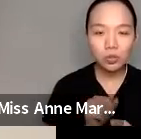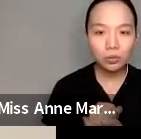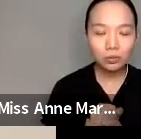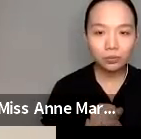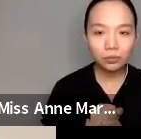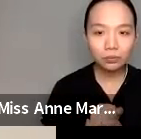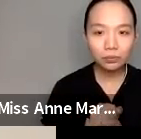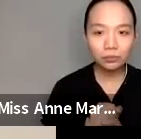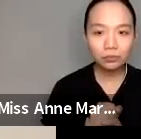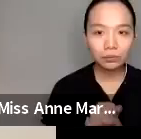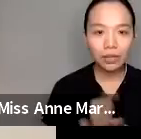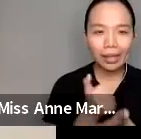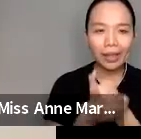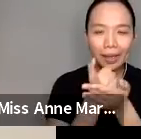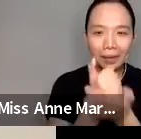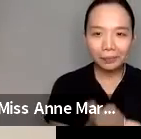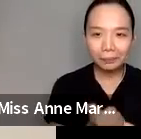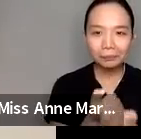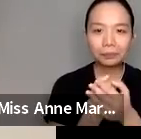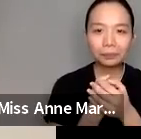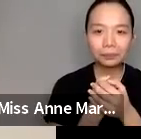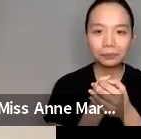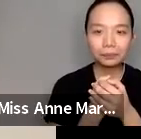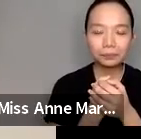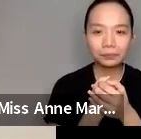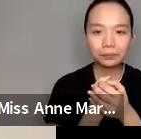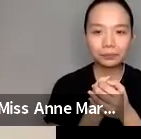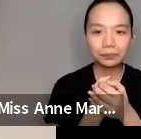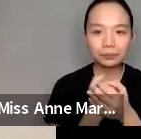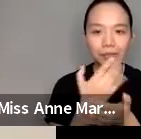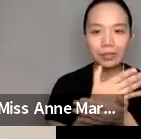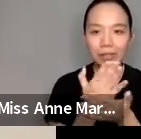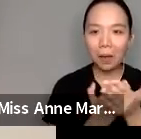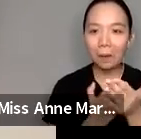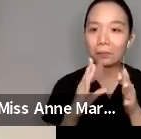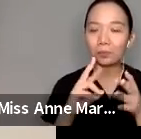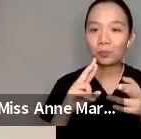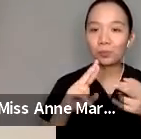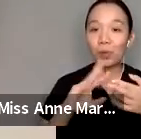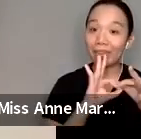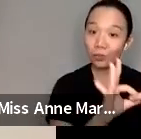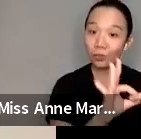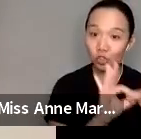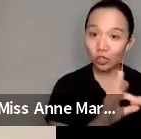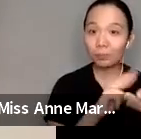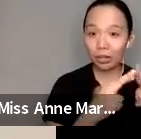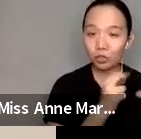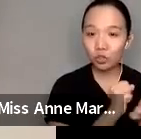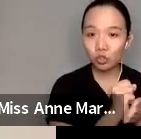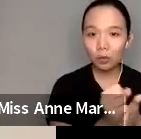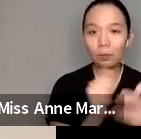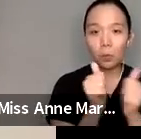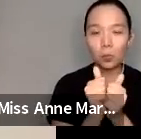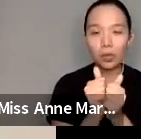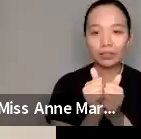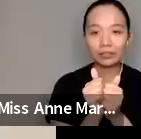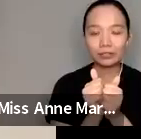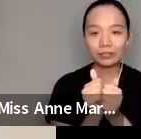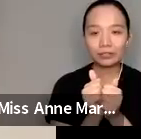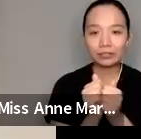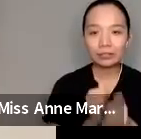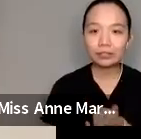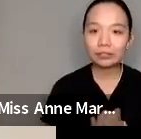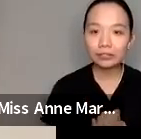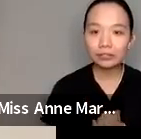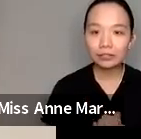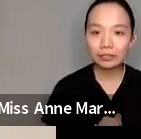have some um, good relationship with another